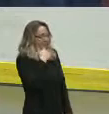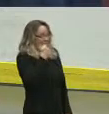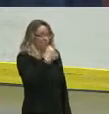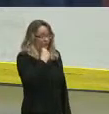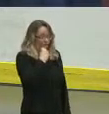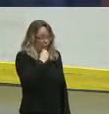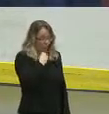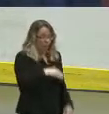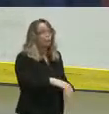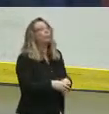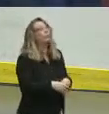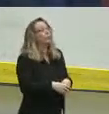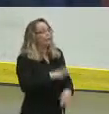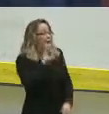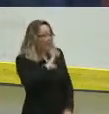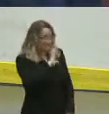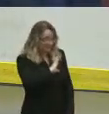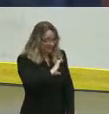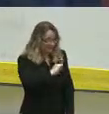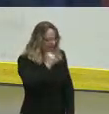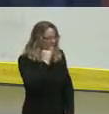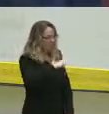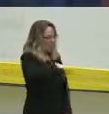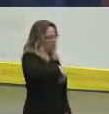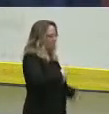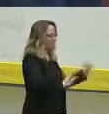Tammy's line. We love you, Tammy.